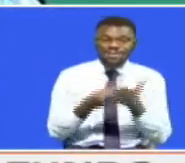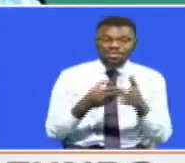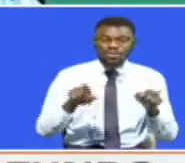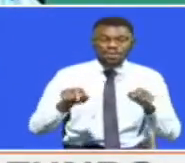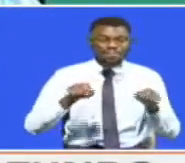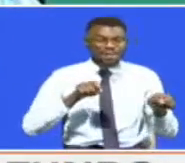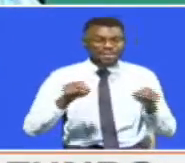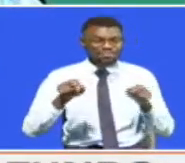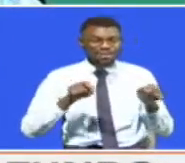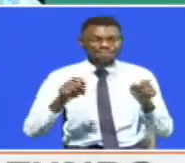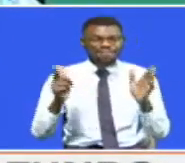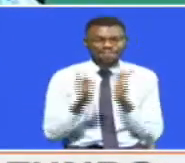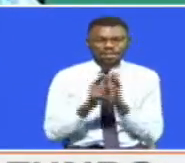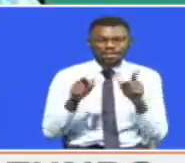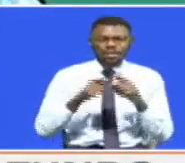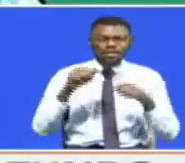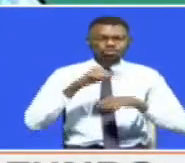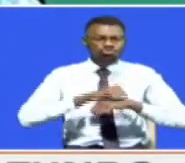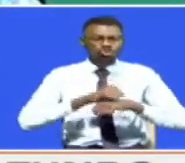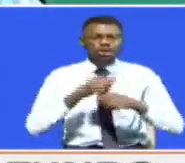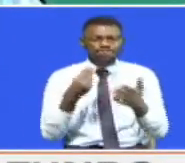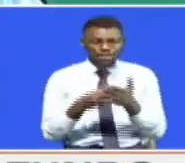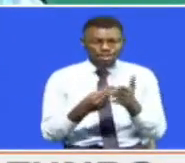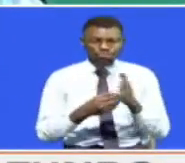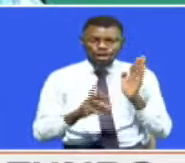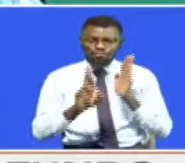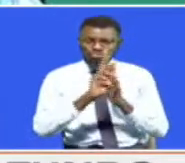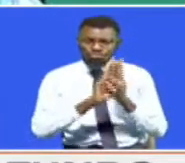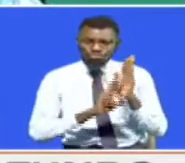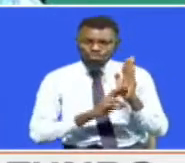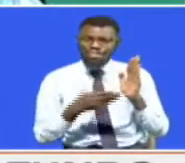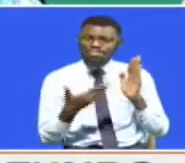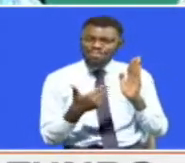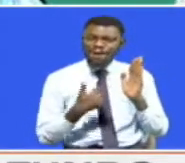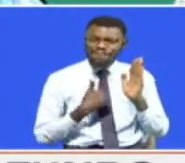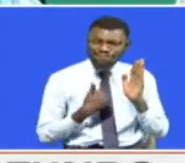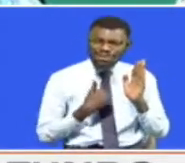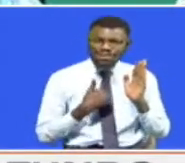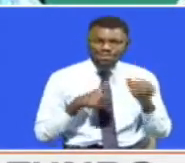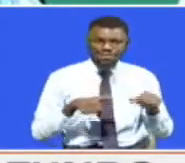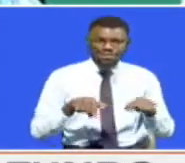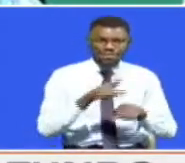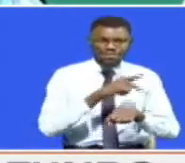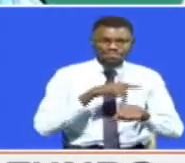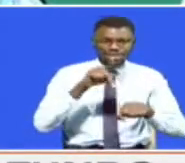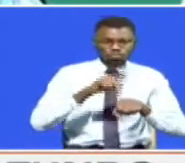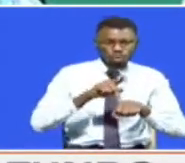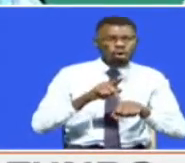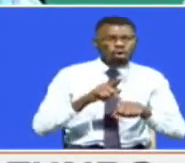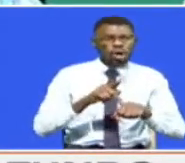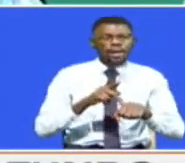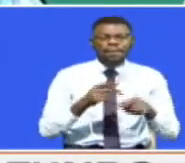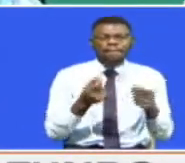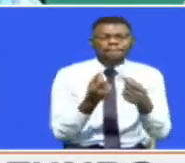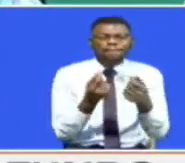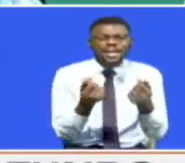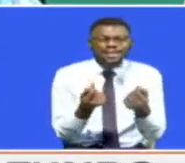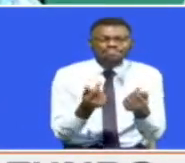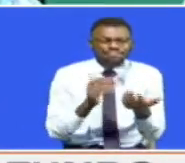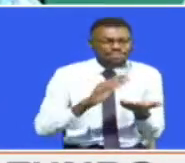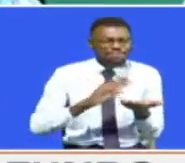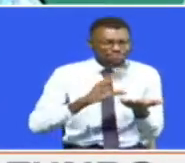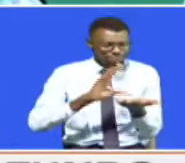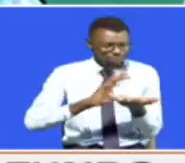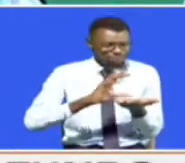and school financial regulations, principals and accounts only account for funds